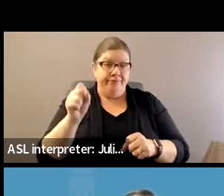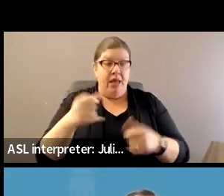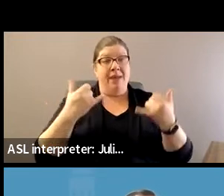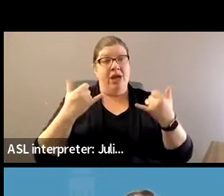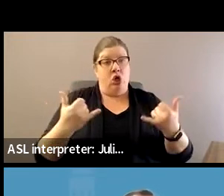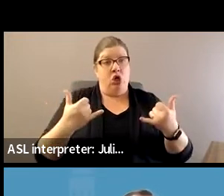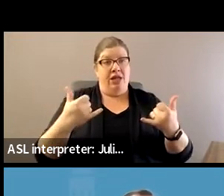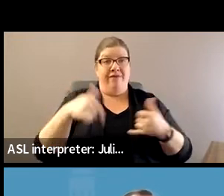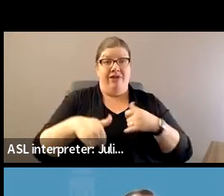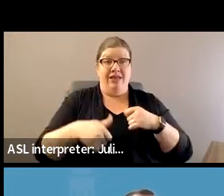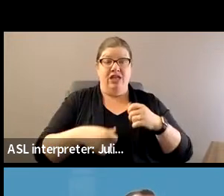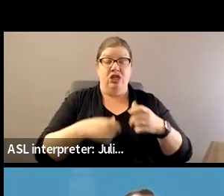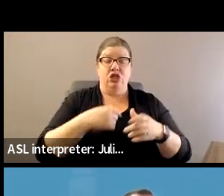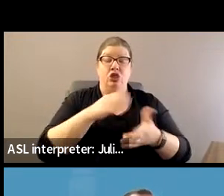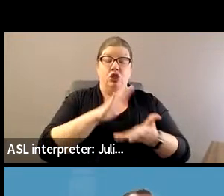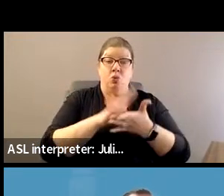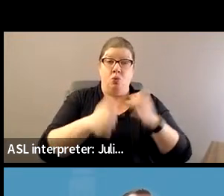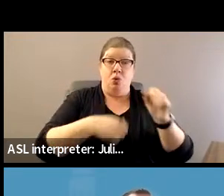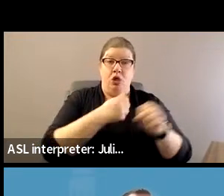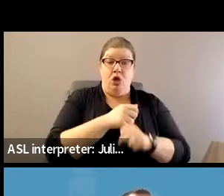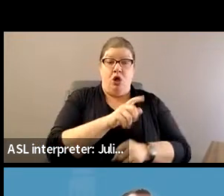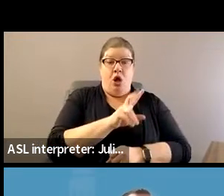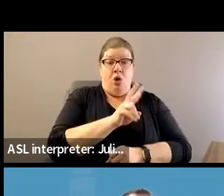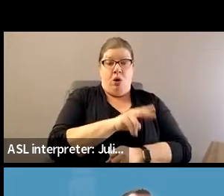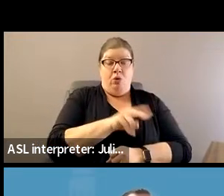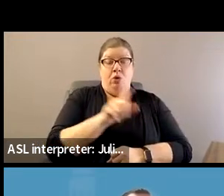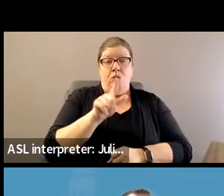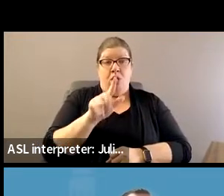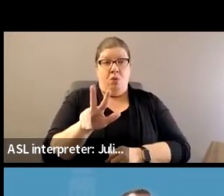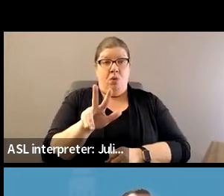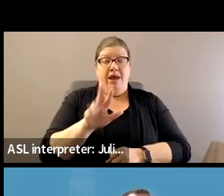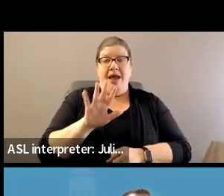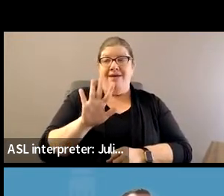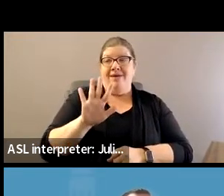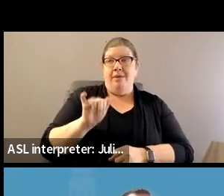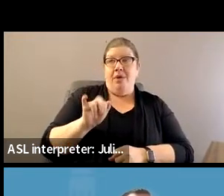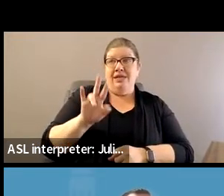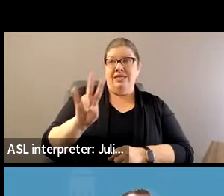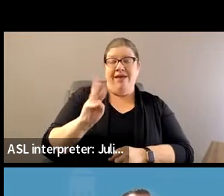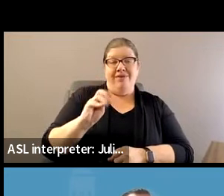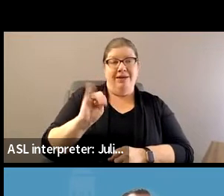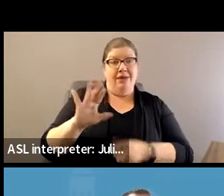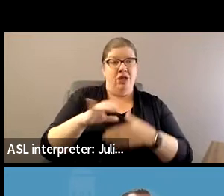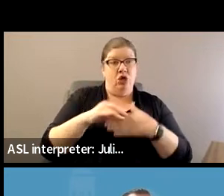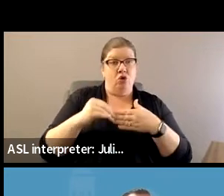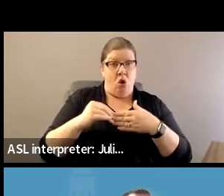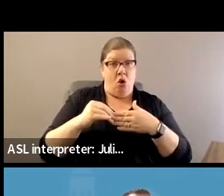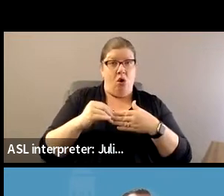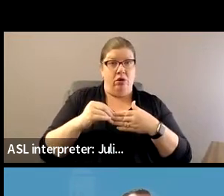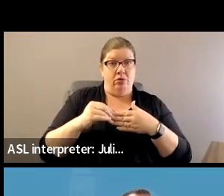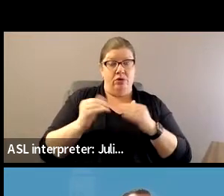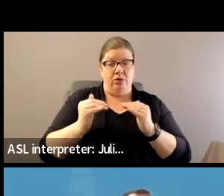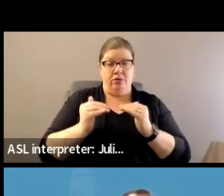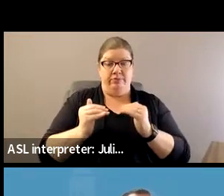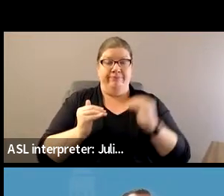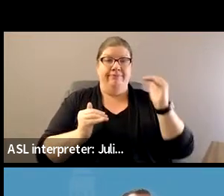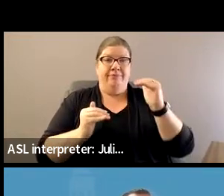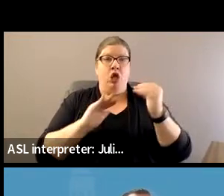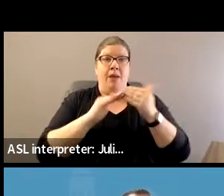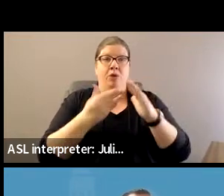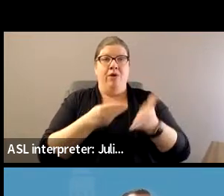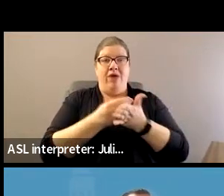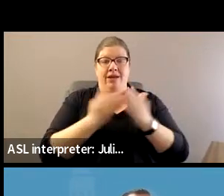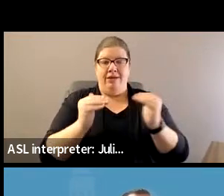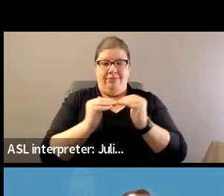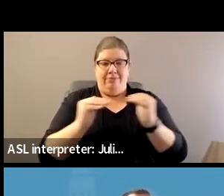for this school year, 22-23, we are about $5.7 million into community funded. So it's that